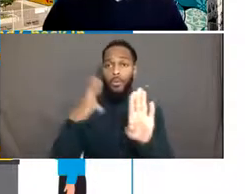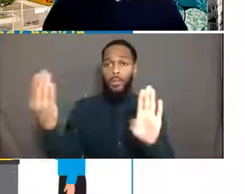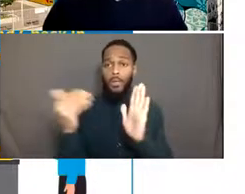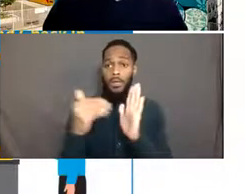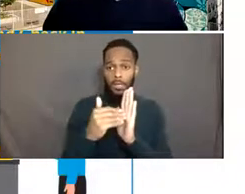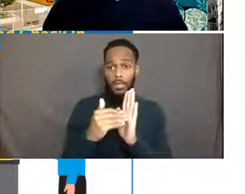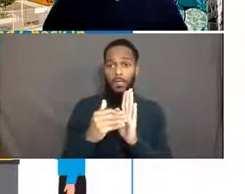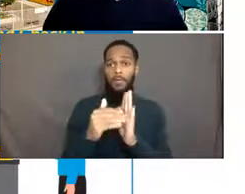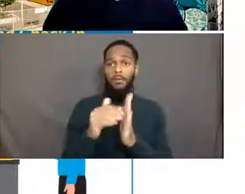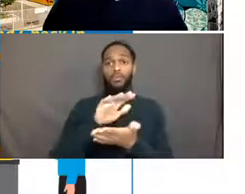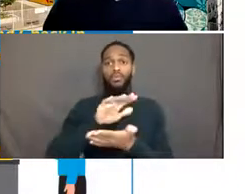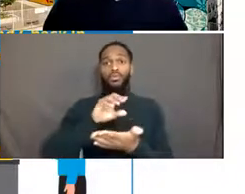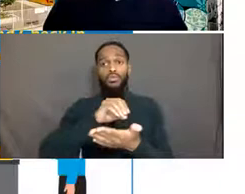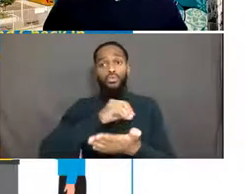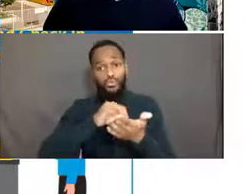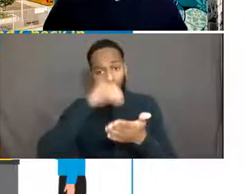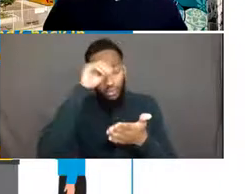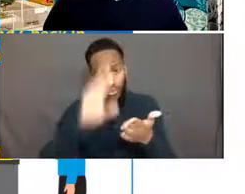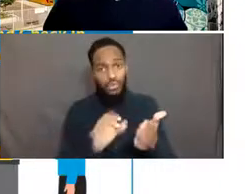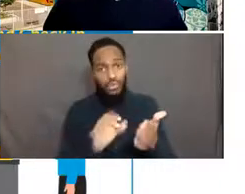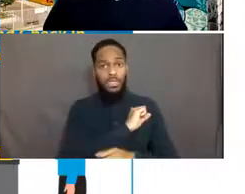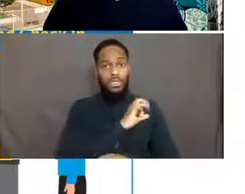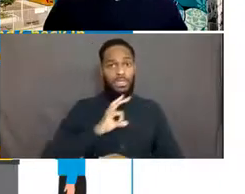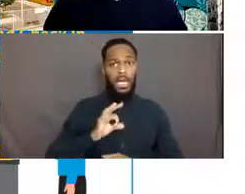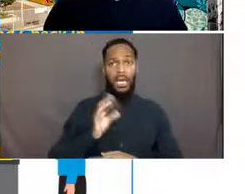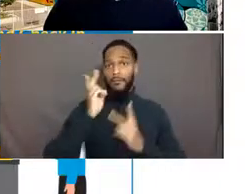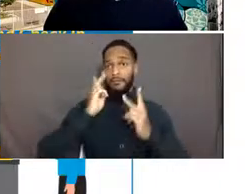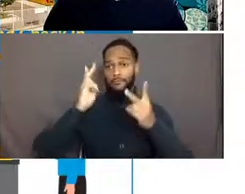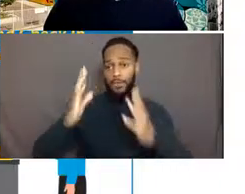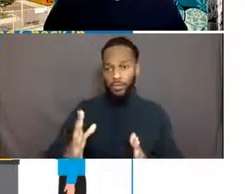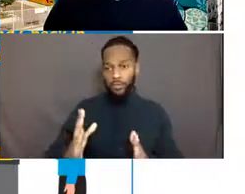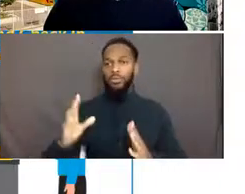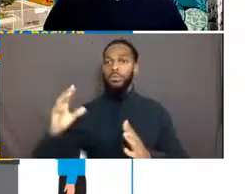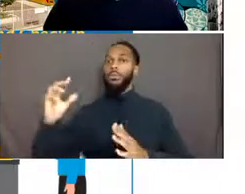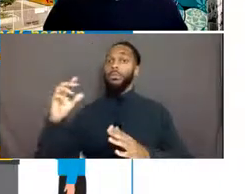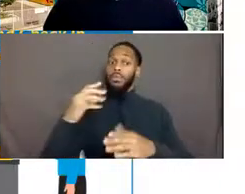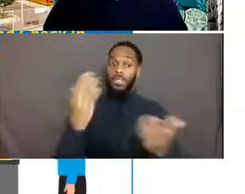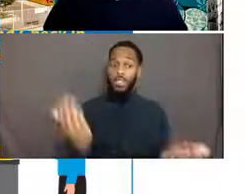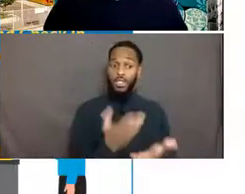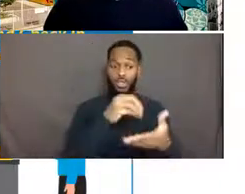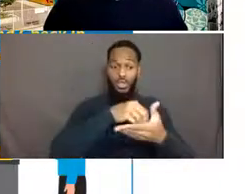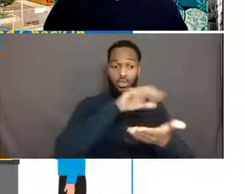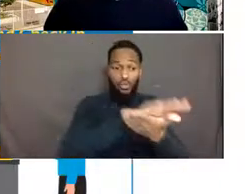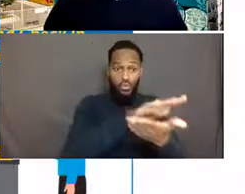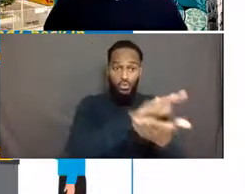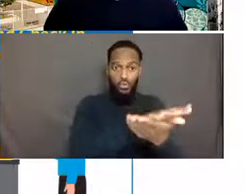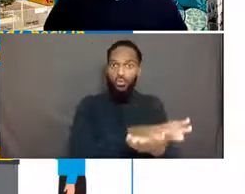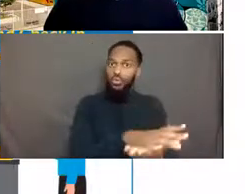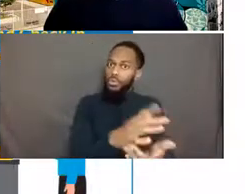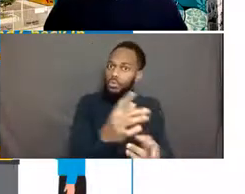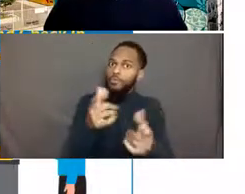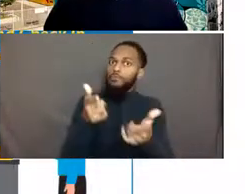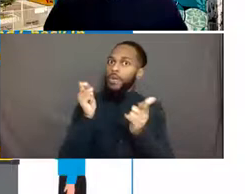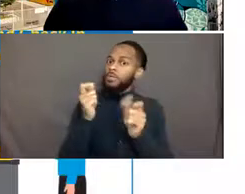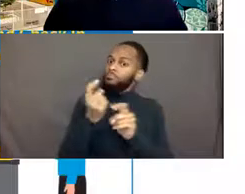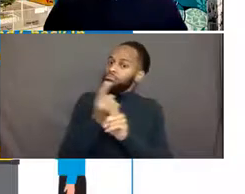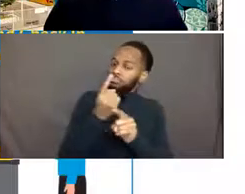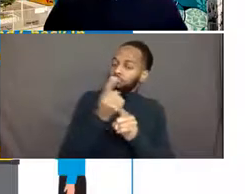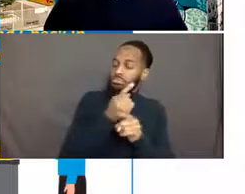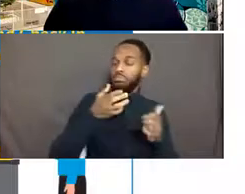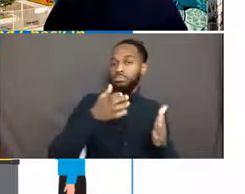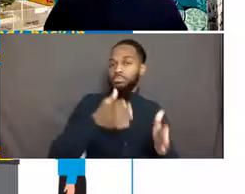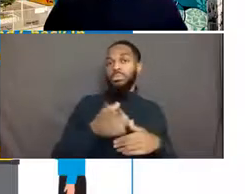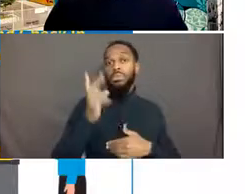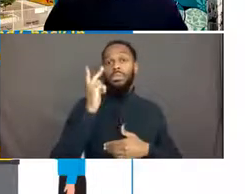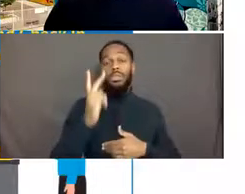visitors on our campus in a quick, efficient manner. So as the video shared, through the Daily Pass, it's a web-based